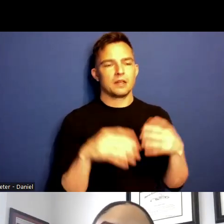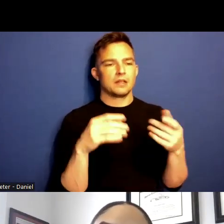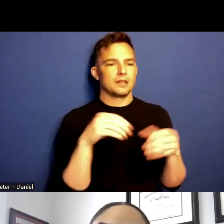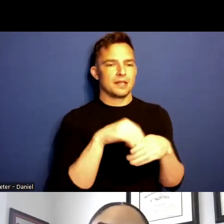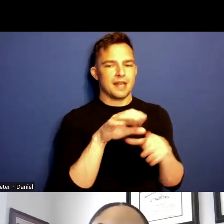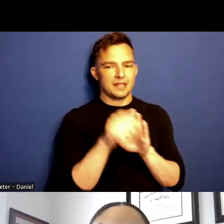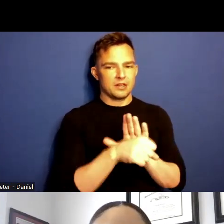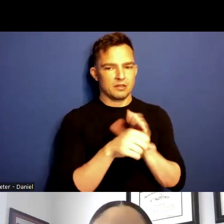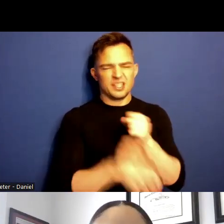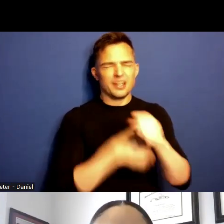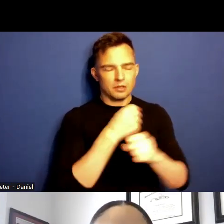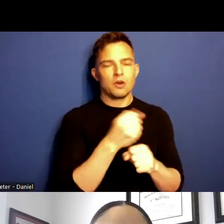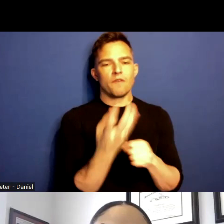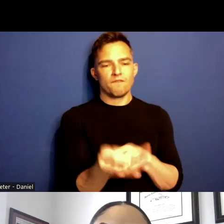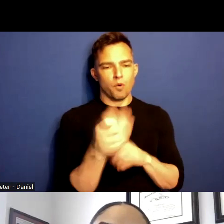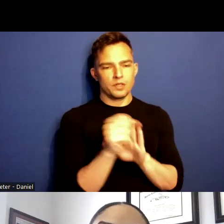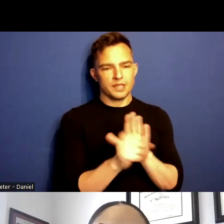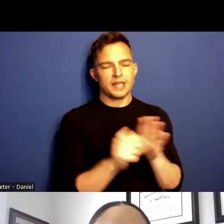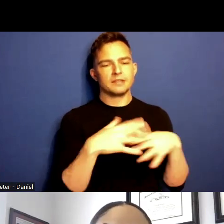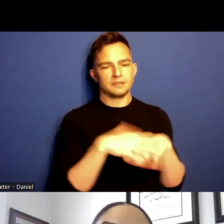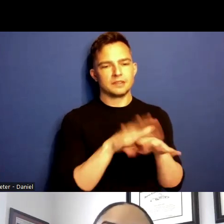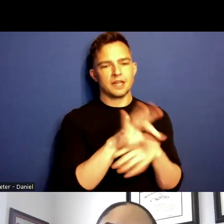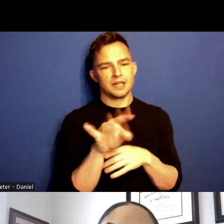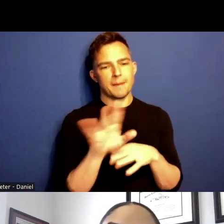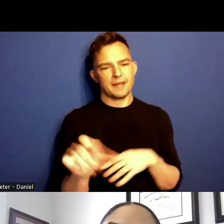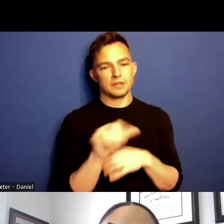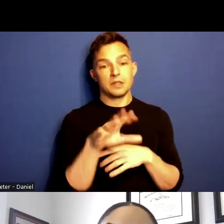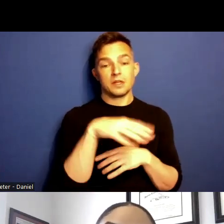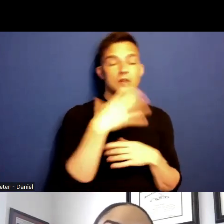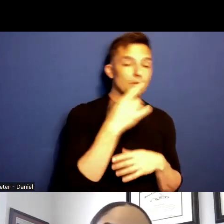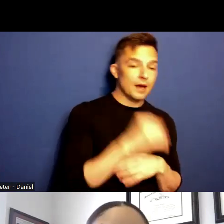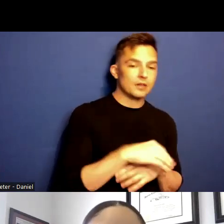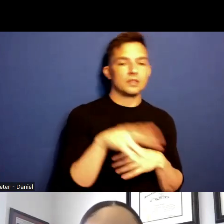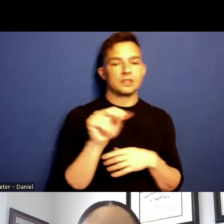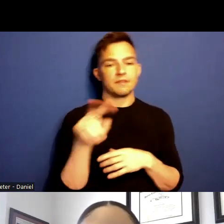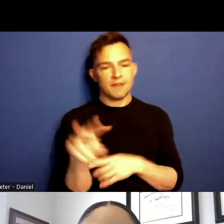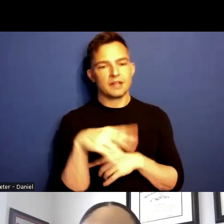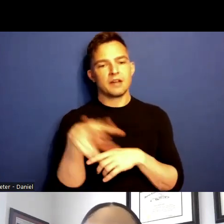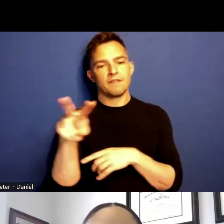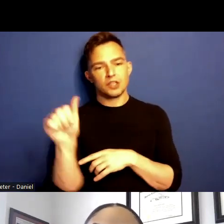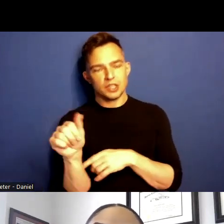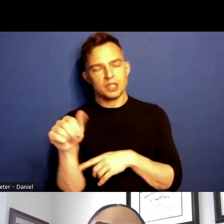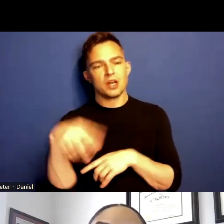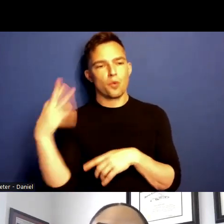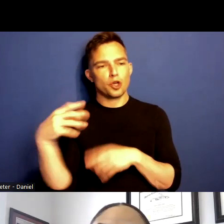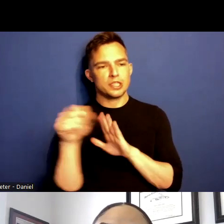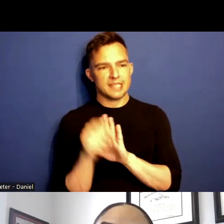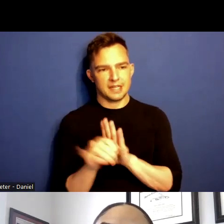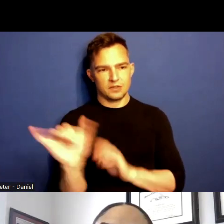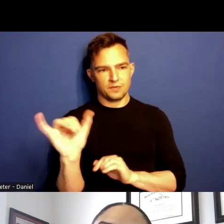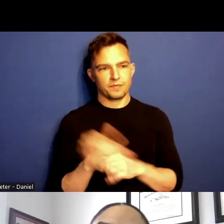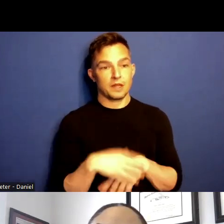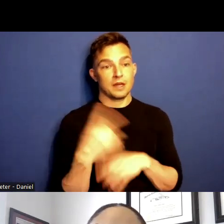enacted comprehensive 988 bills. That was Colorado, Nevada, Virginia, and Washington State. Last